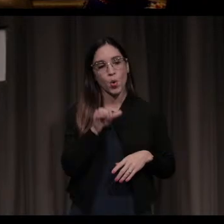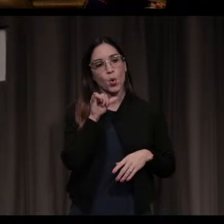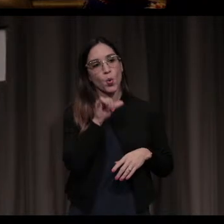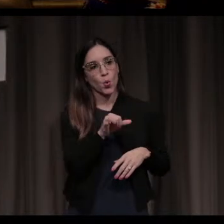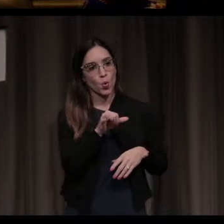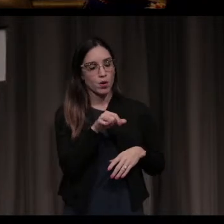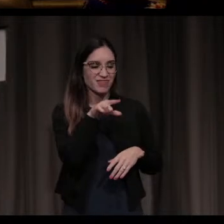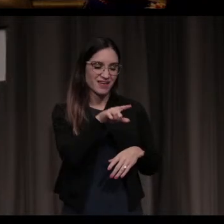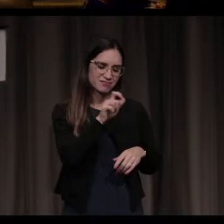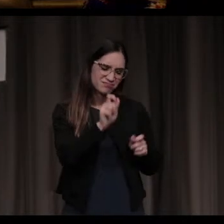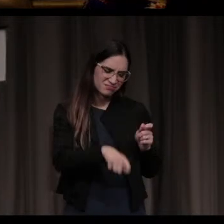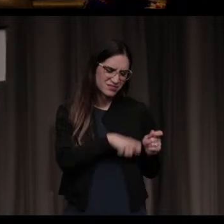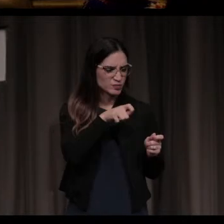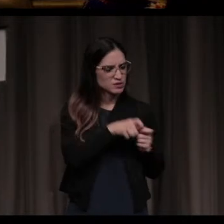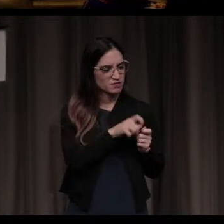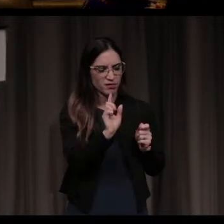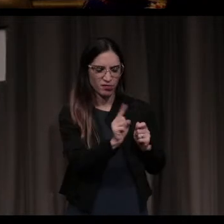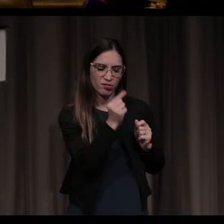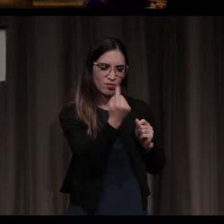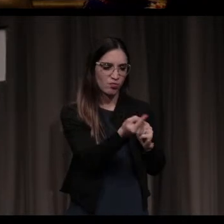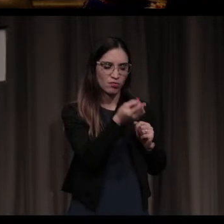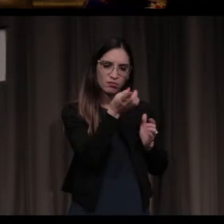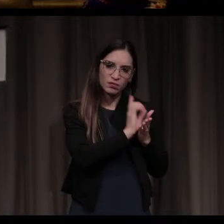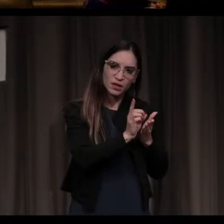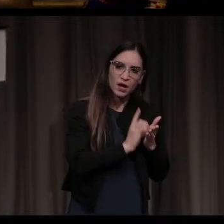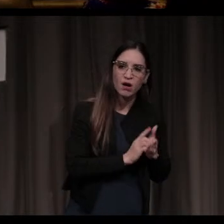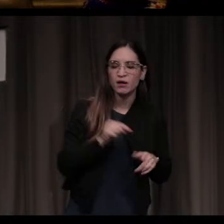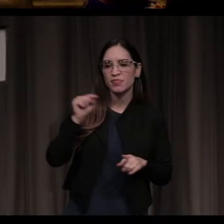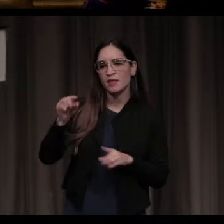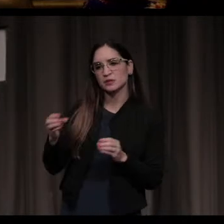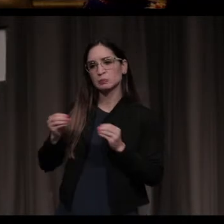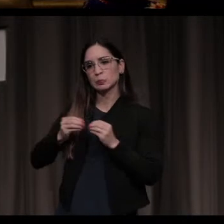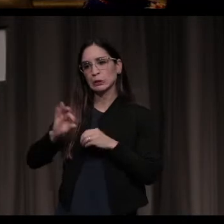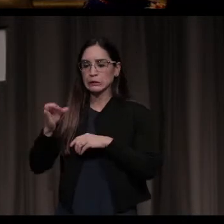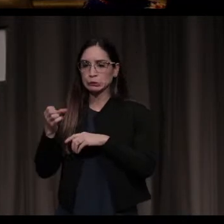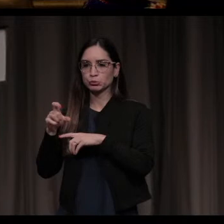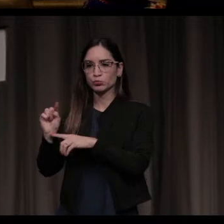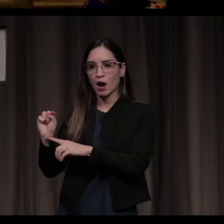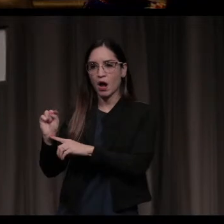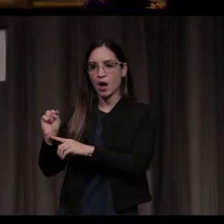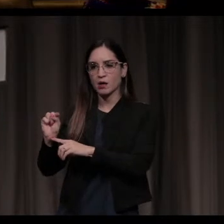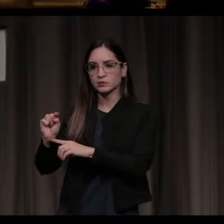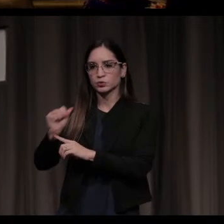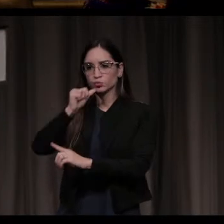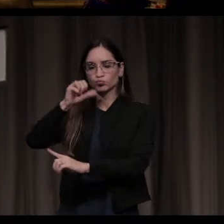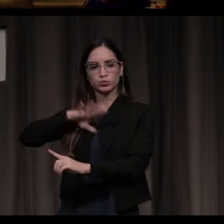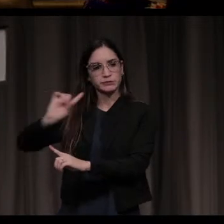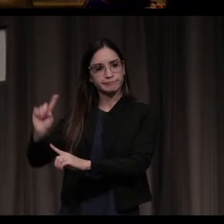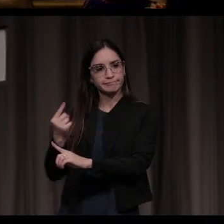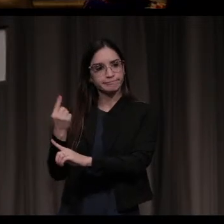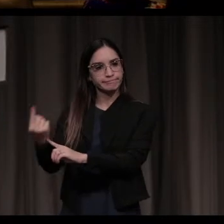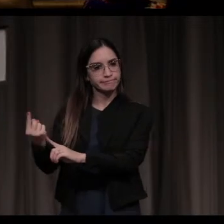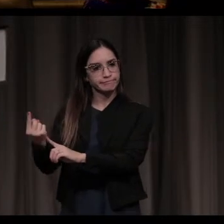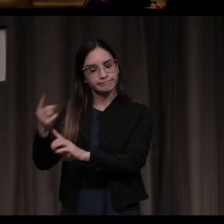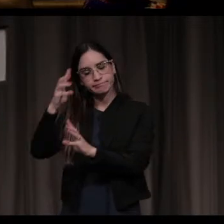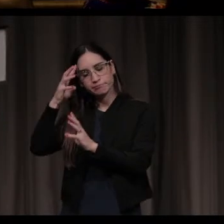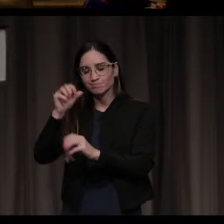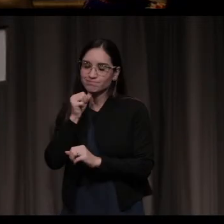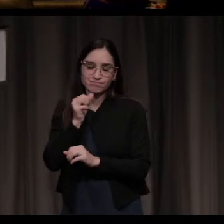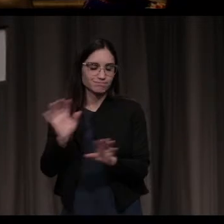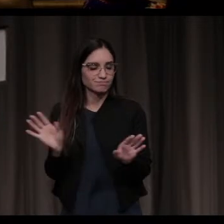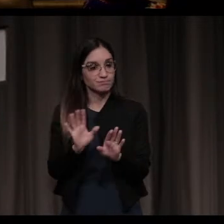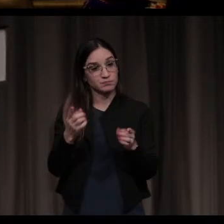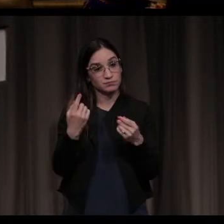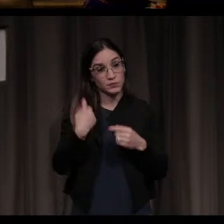one's strictly art and it's higher than this, and this one's craft because women do it or something like that. Like kind of the way our